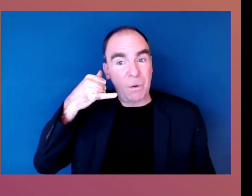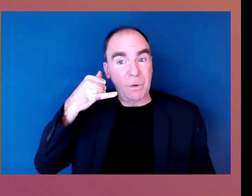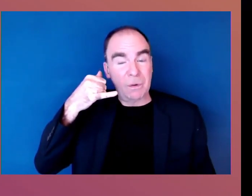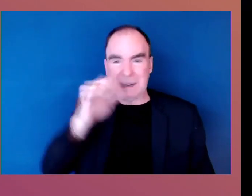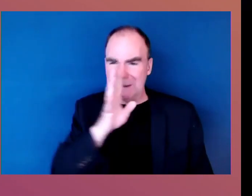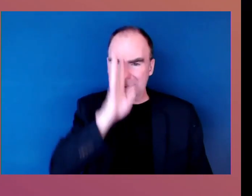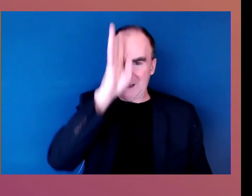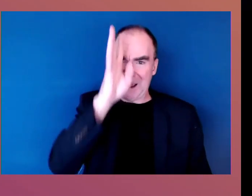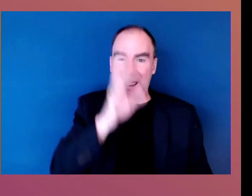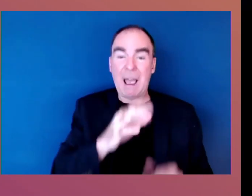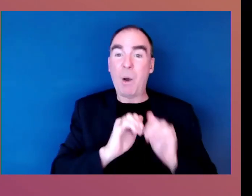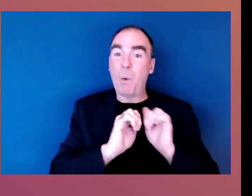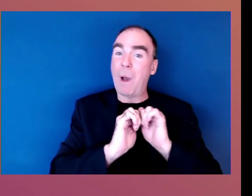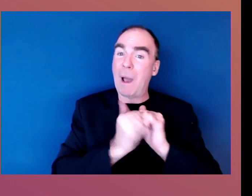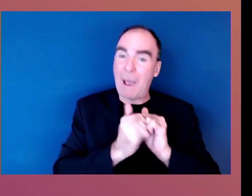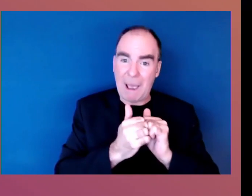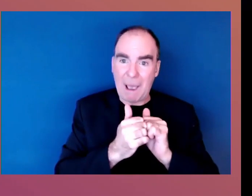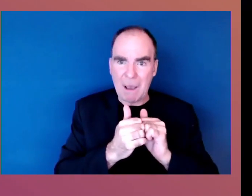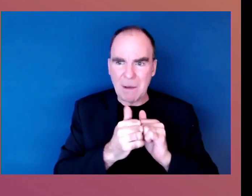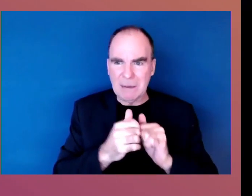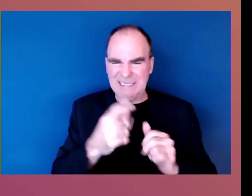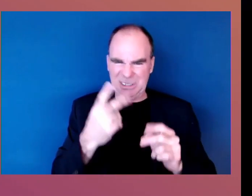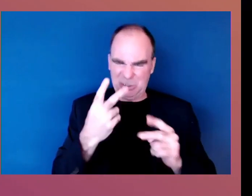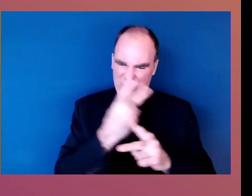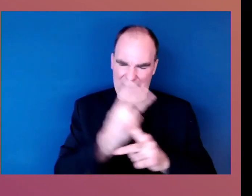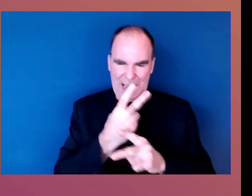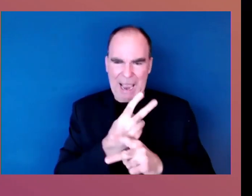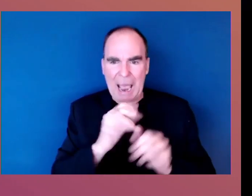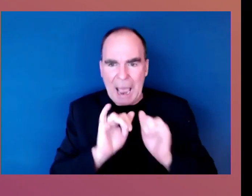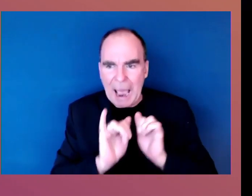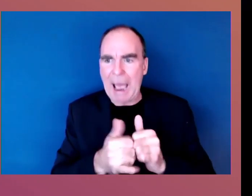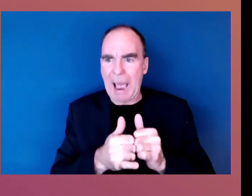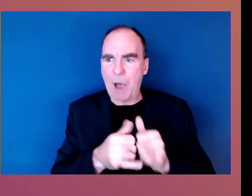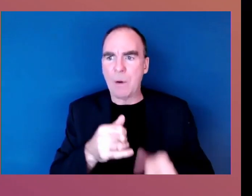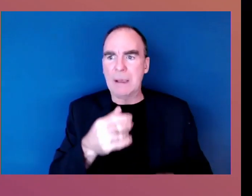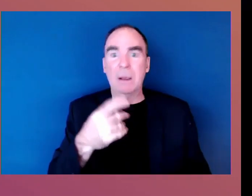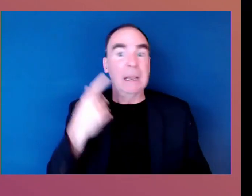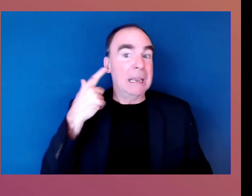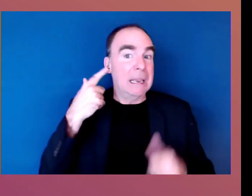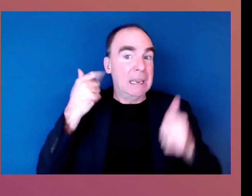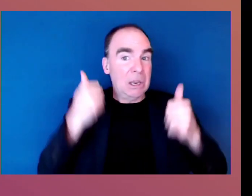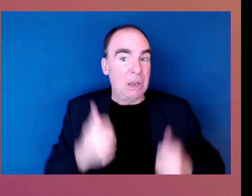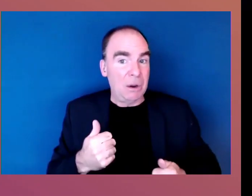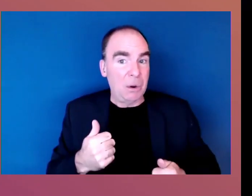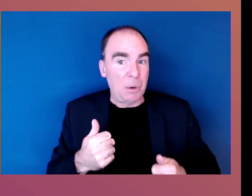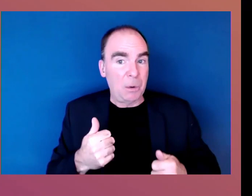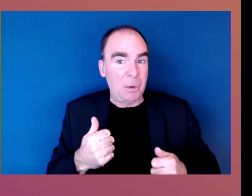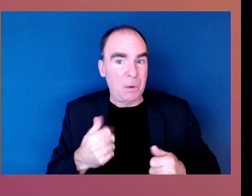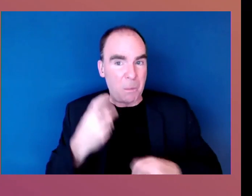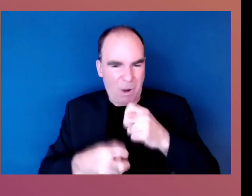1800s. You can imagine how speech-based interface was motivated by the needs of people with